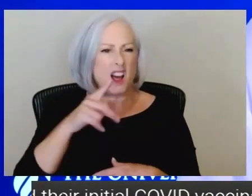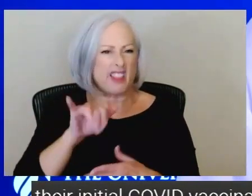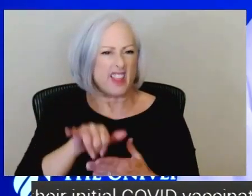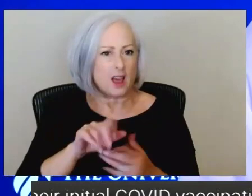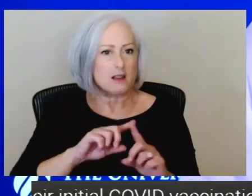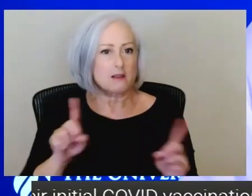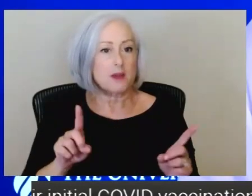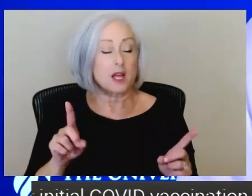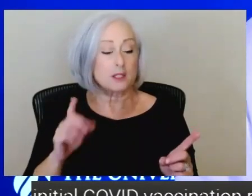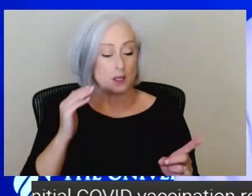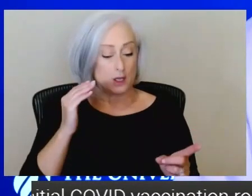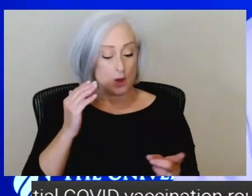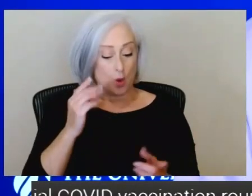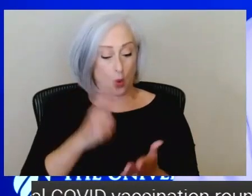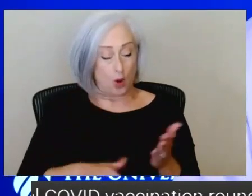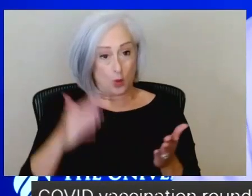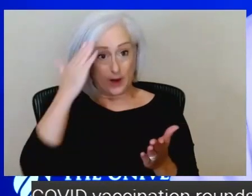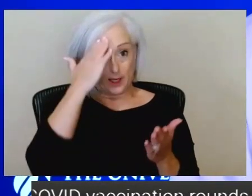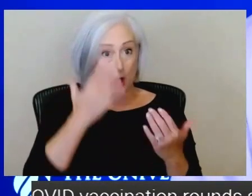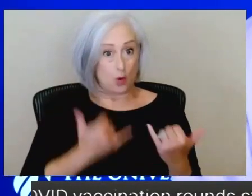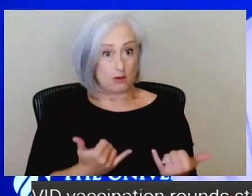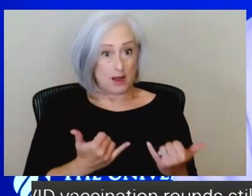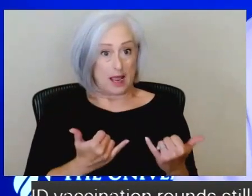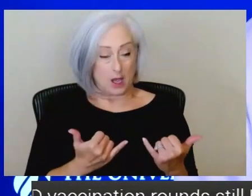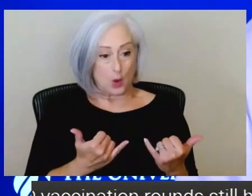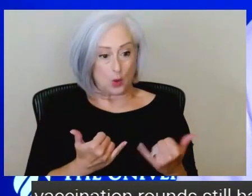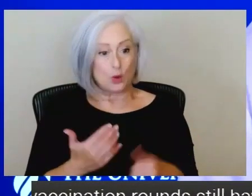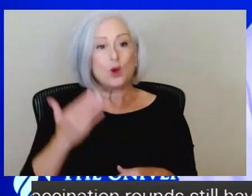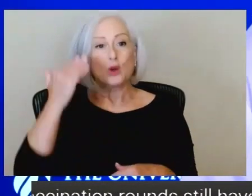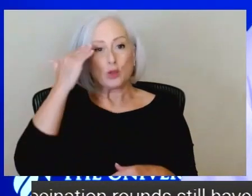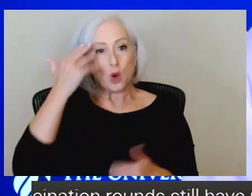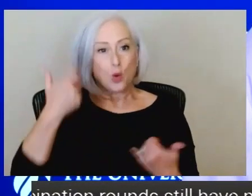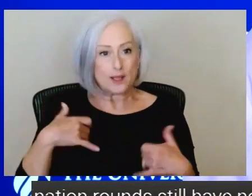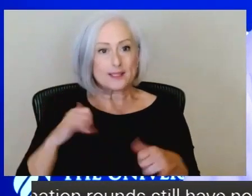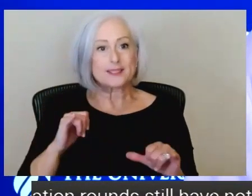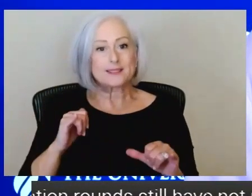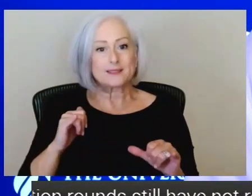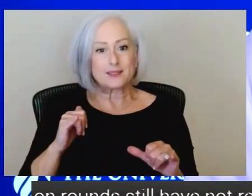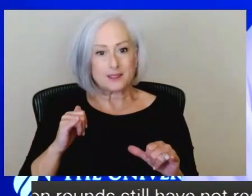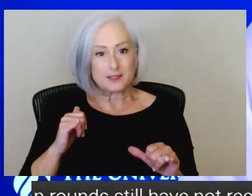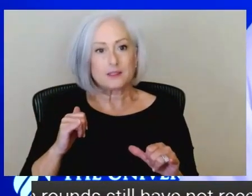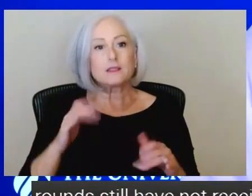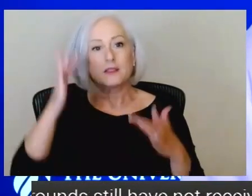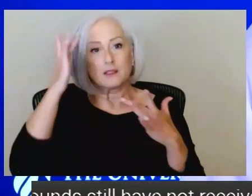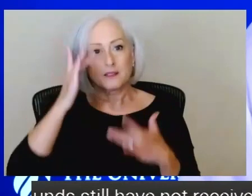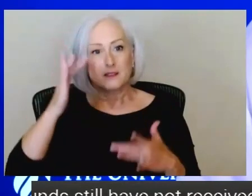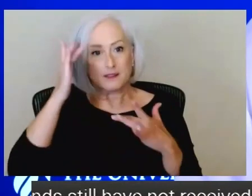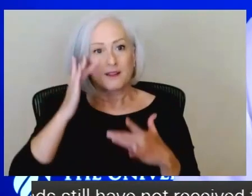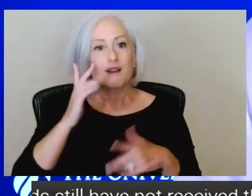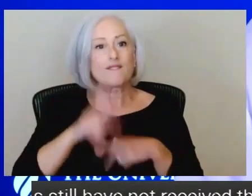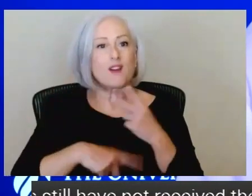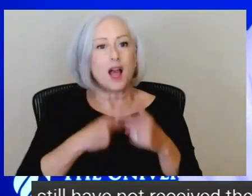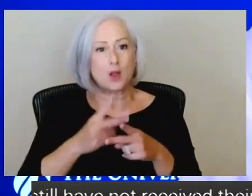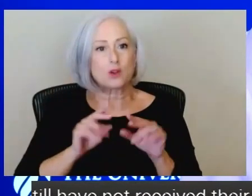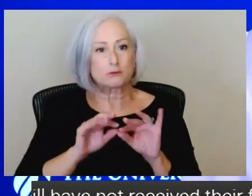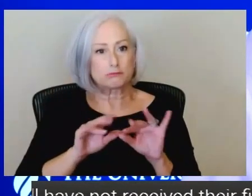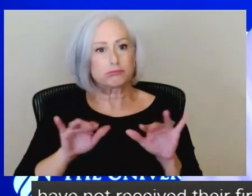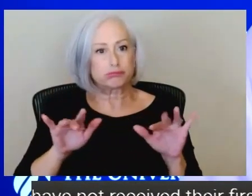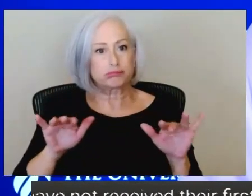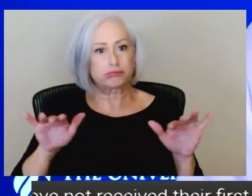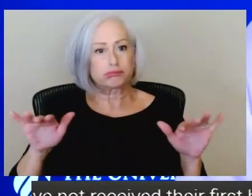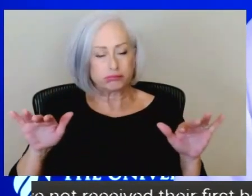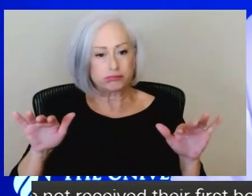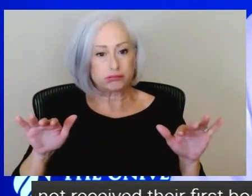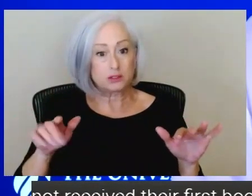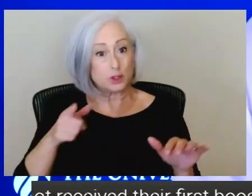what we're knowing that it is still high prevalence of virus circulation, if you are in that time frame where you